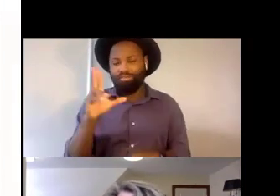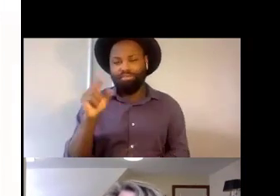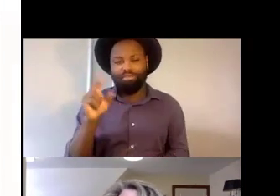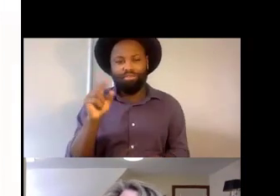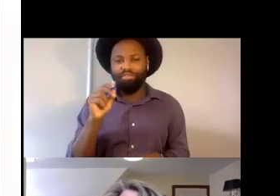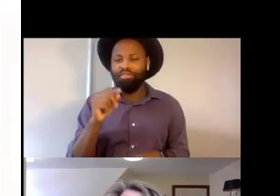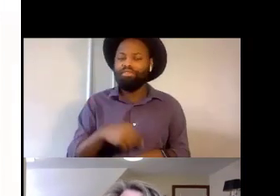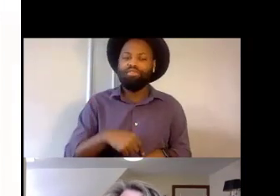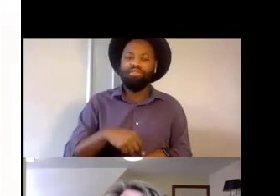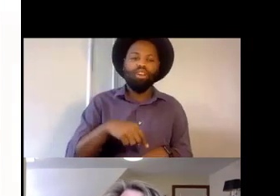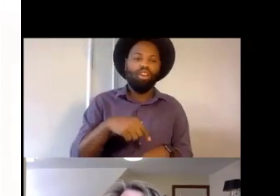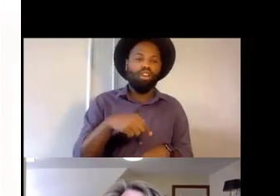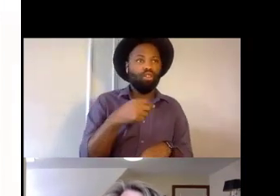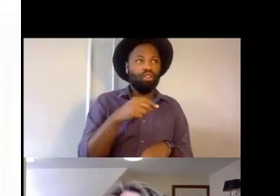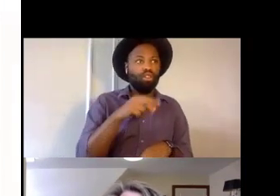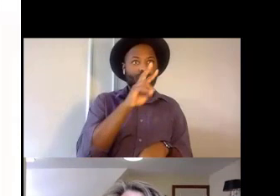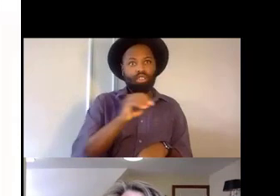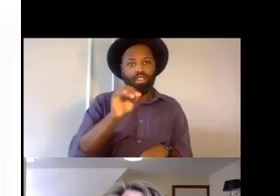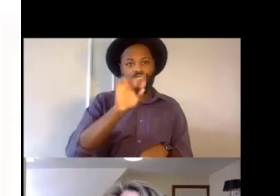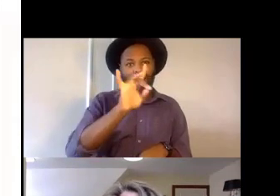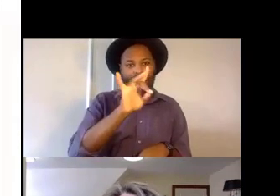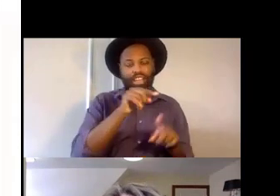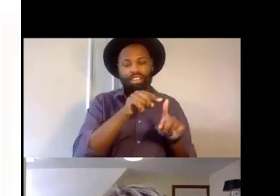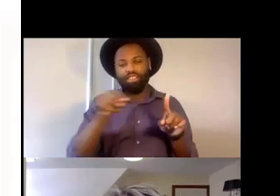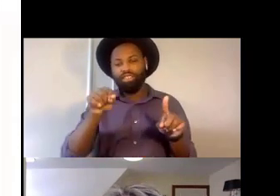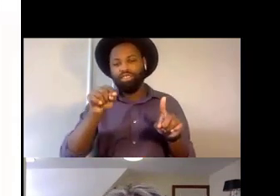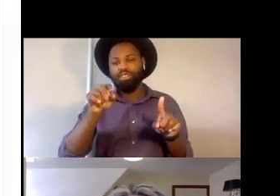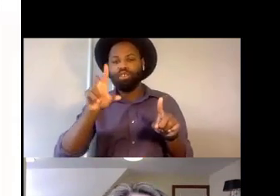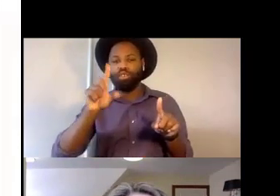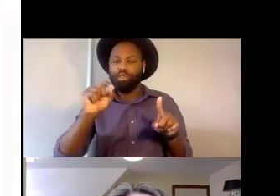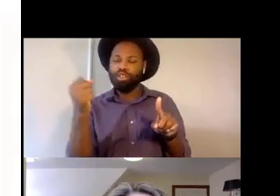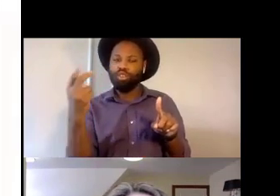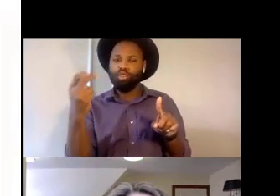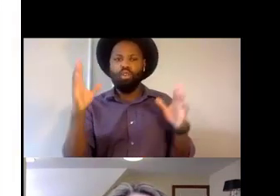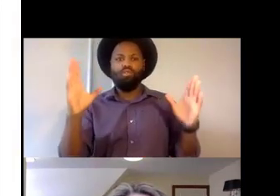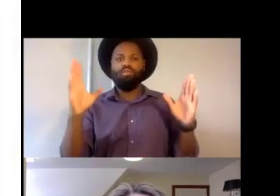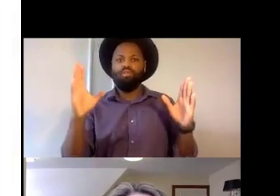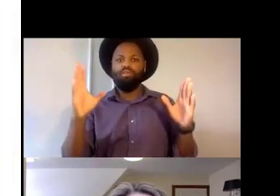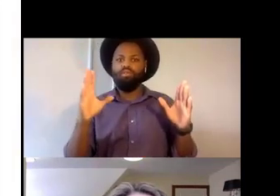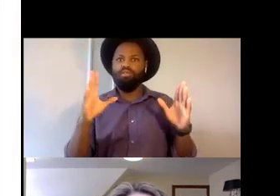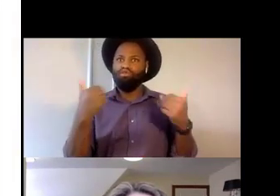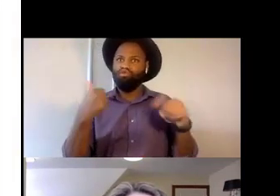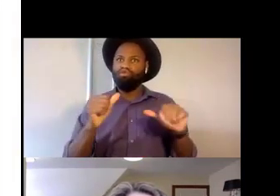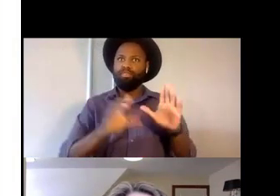2012 was the period of performance for effort. And then,